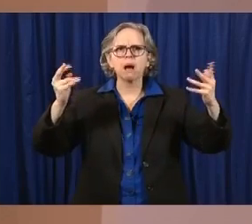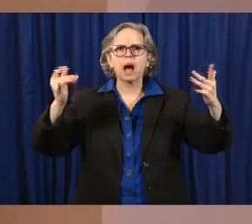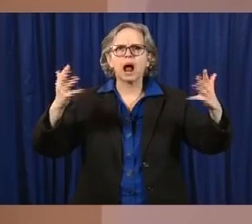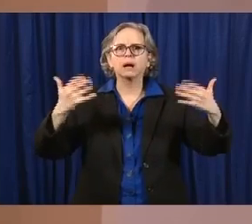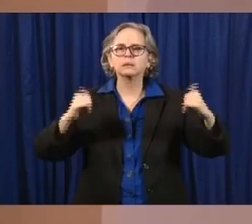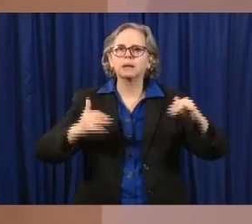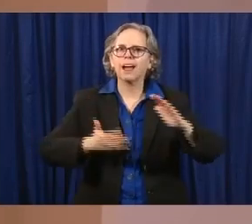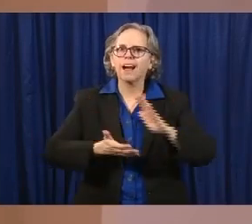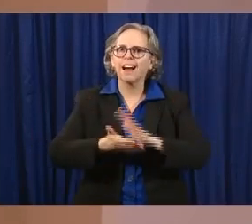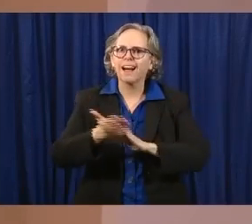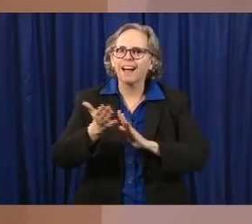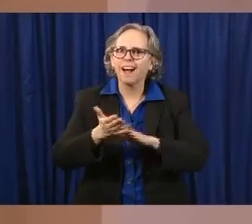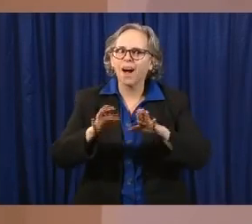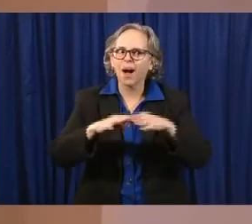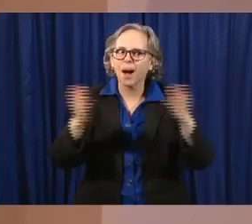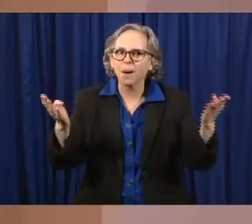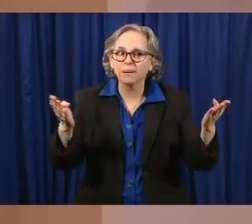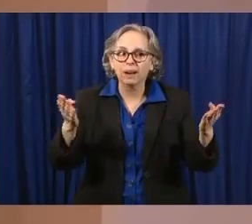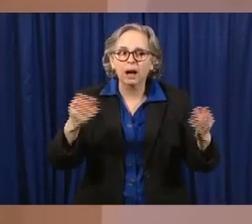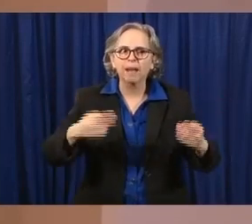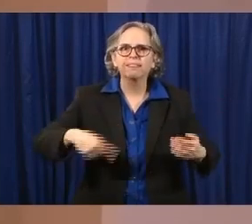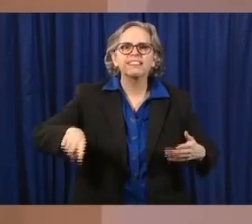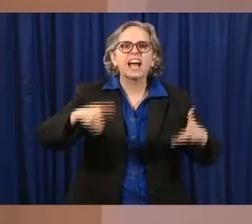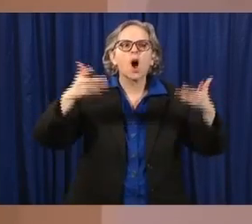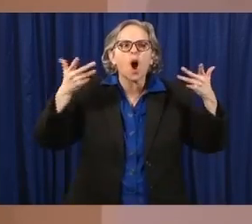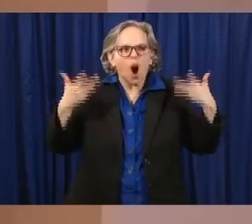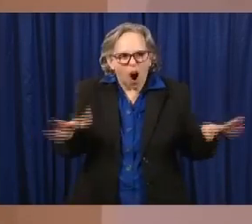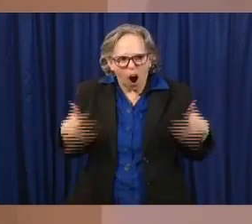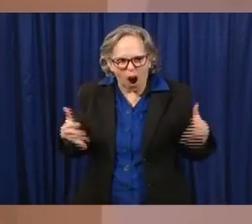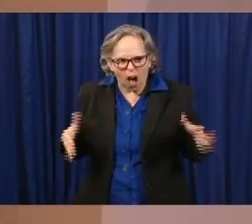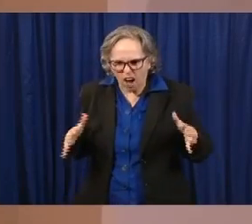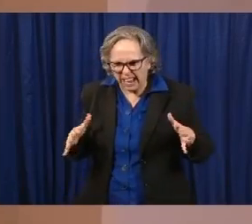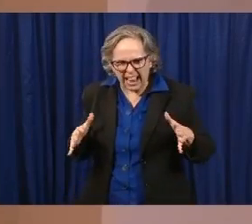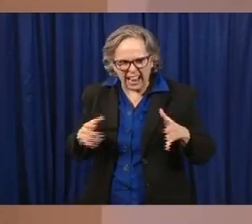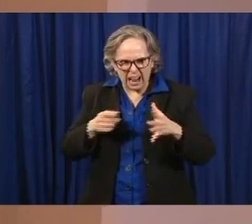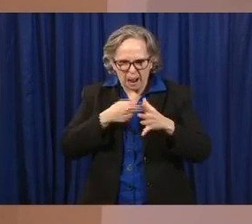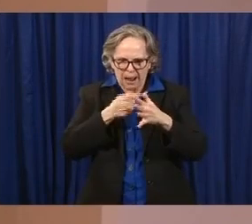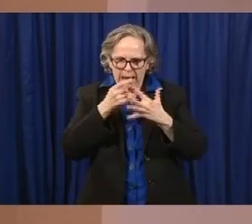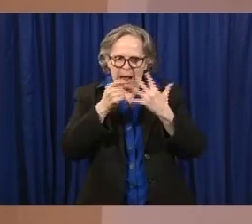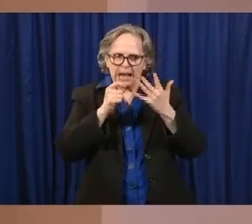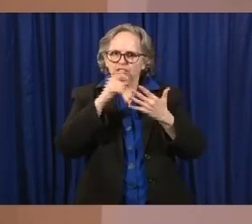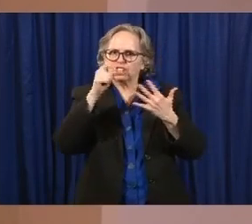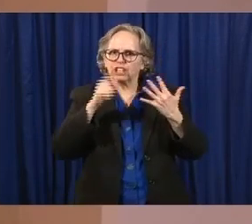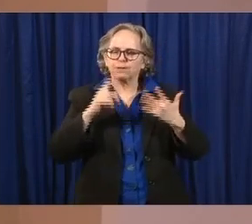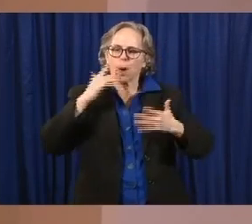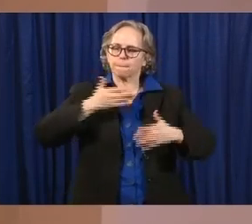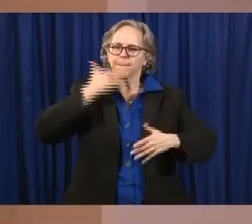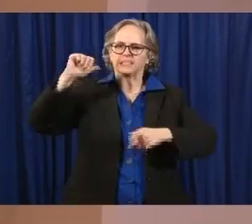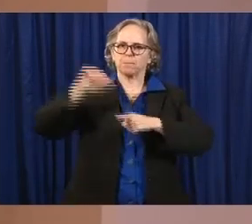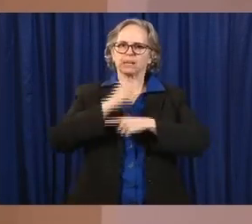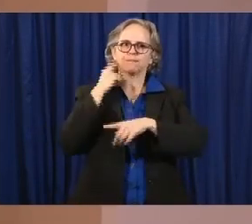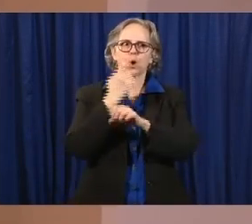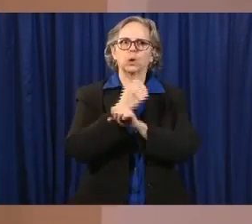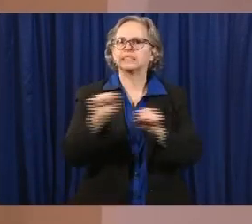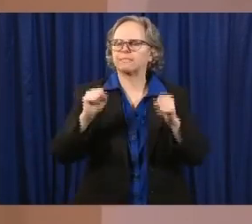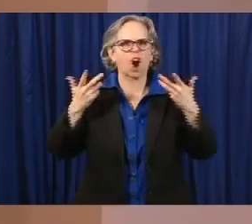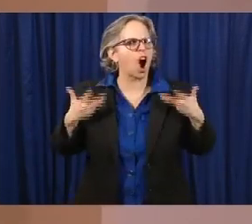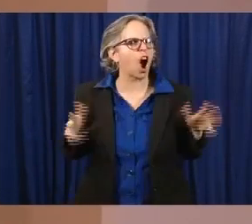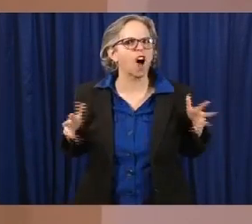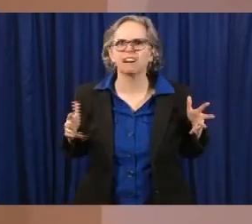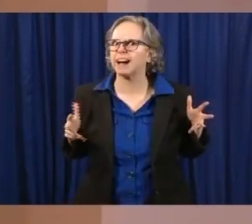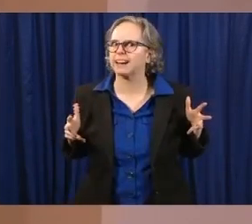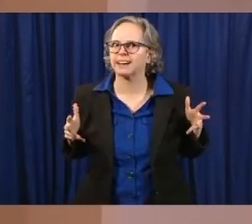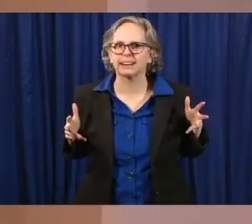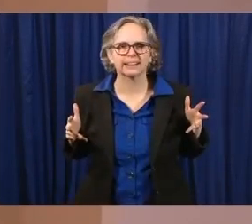and they're all using these safe practices that were outlined in the order that the governor